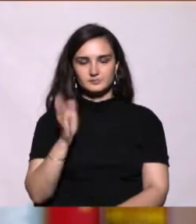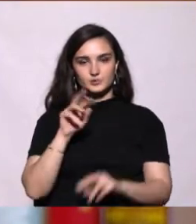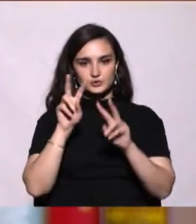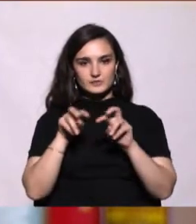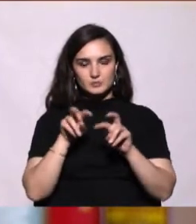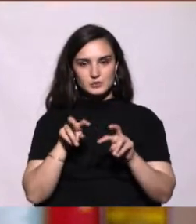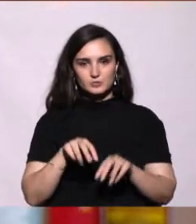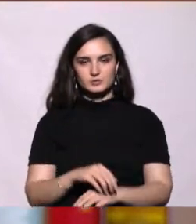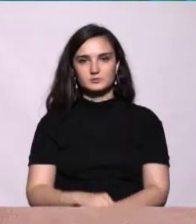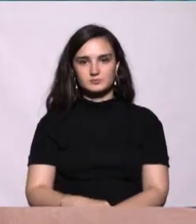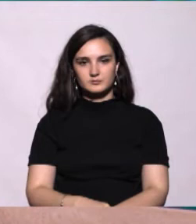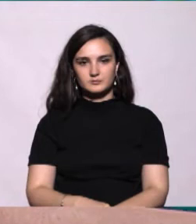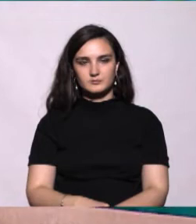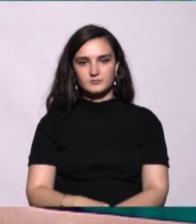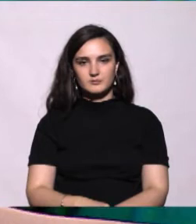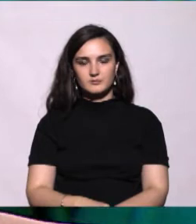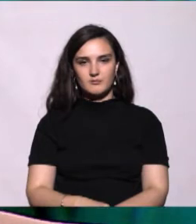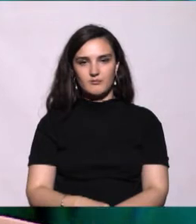check.